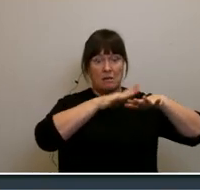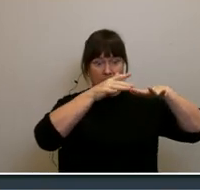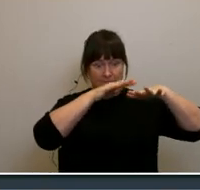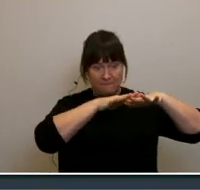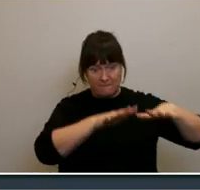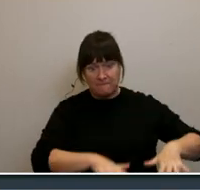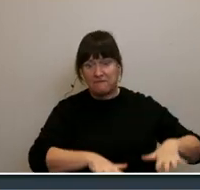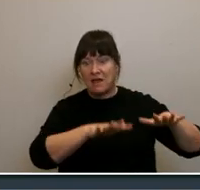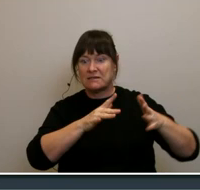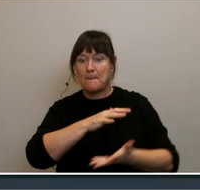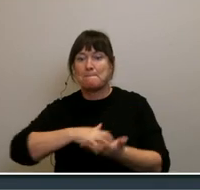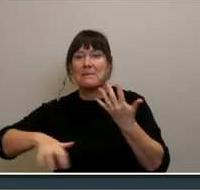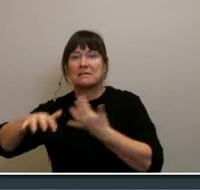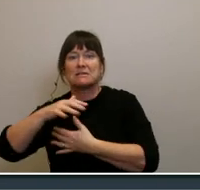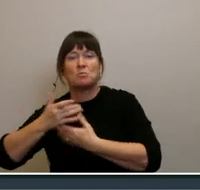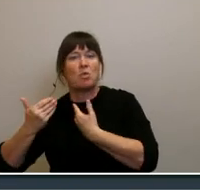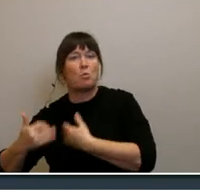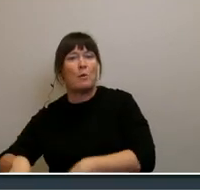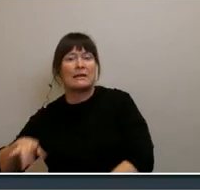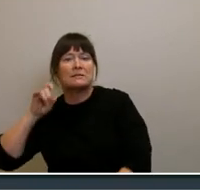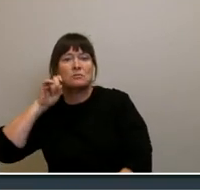have widespread pollution.